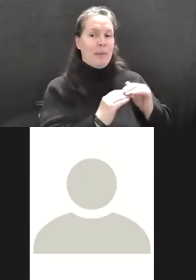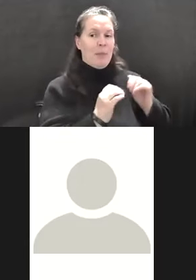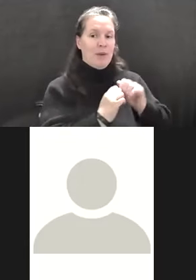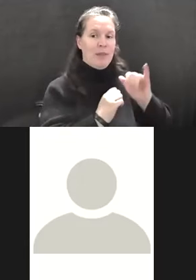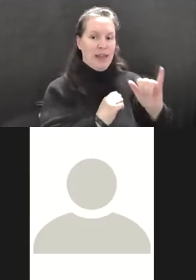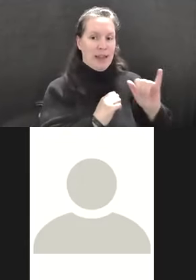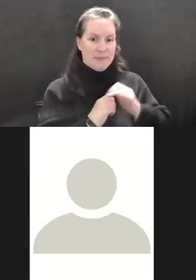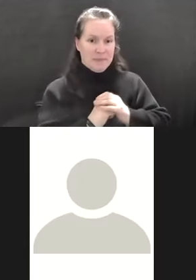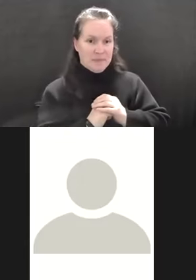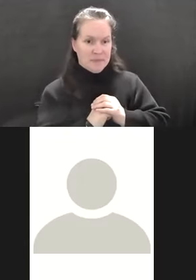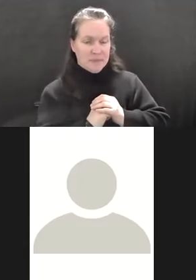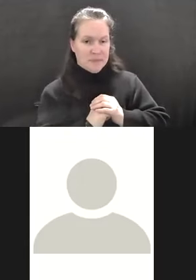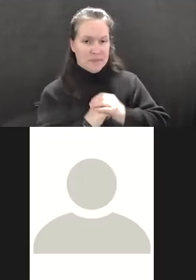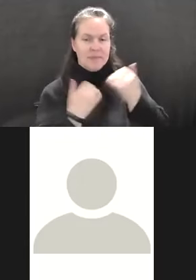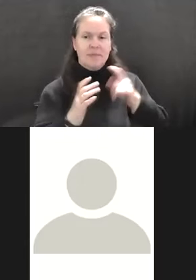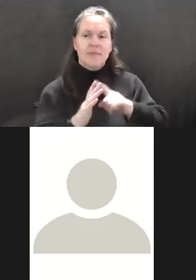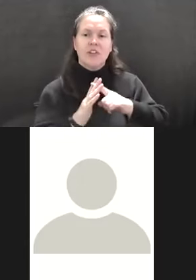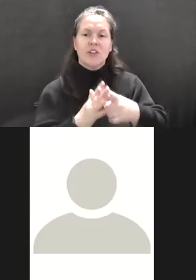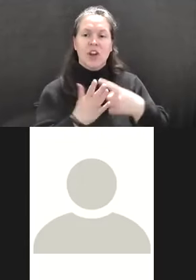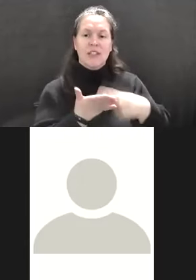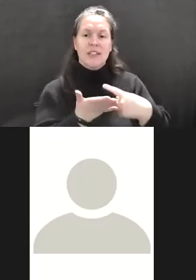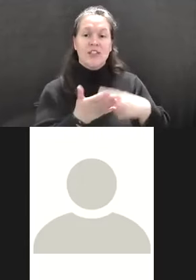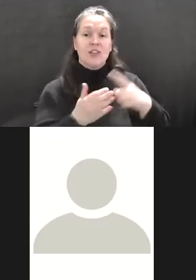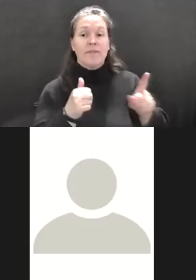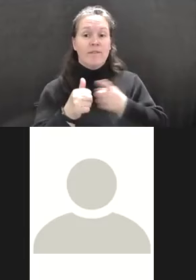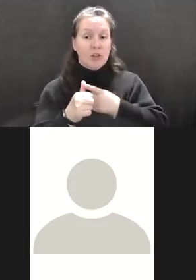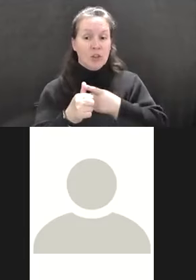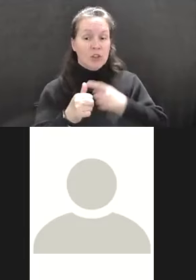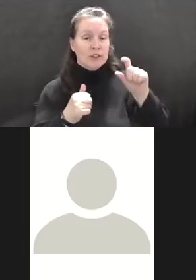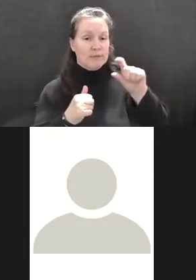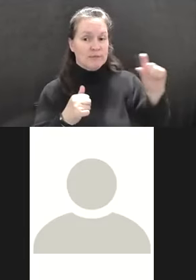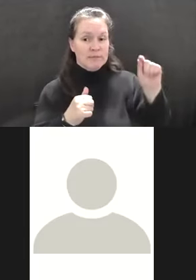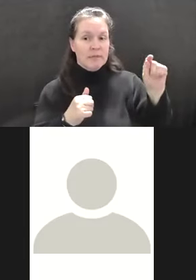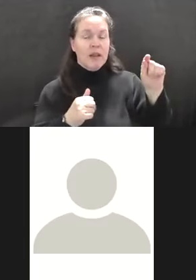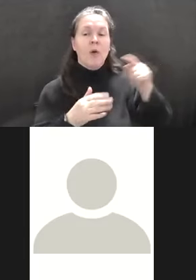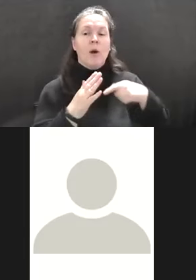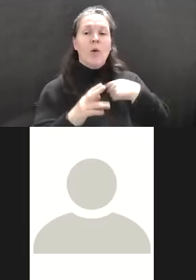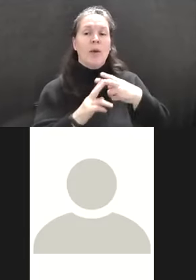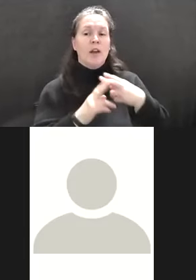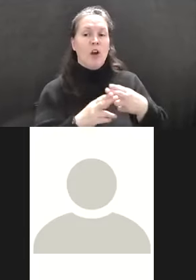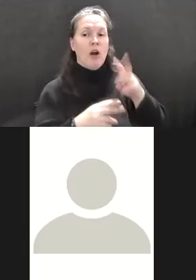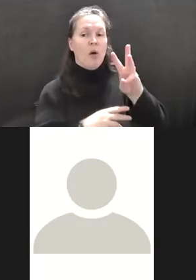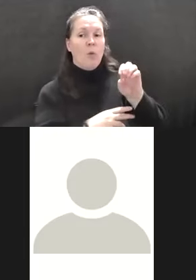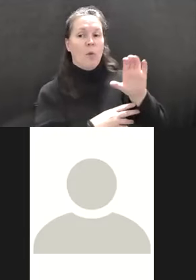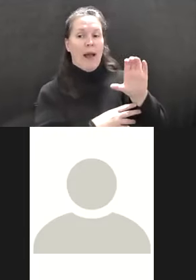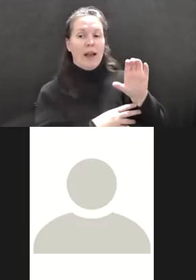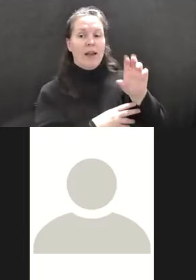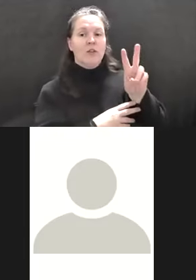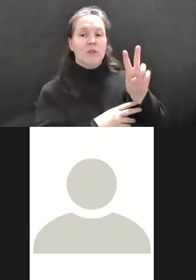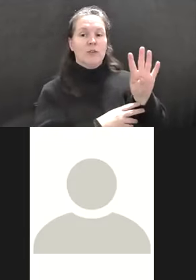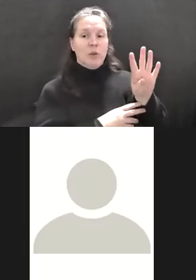the discussion. And the first one is what we would call WAC